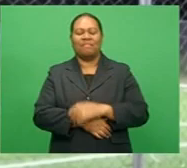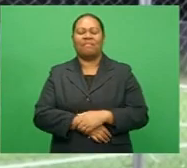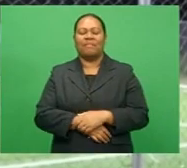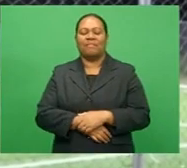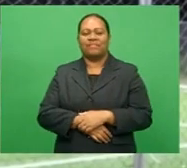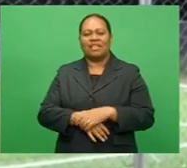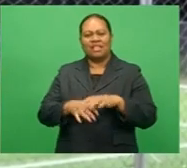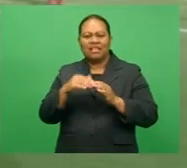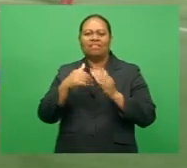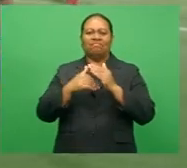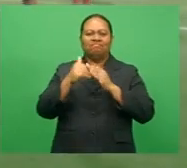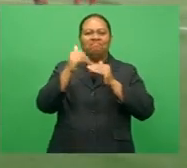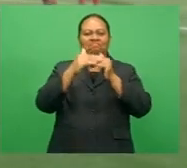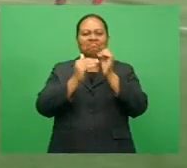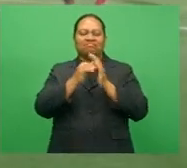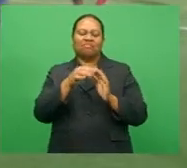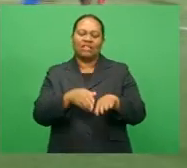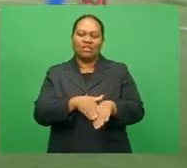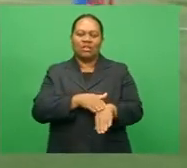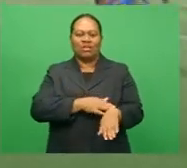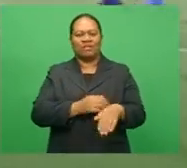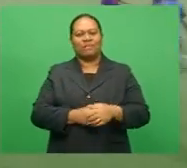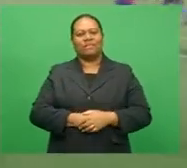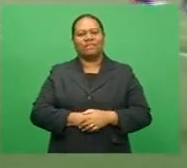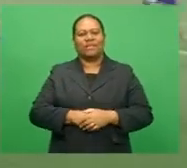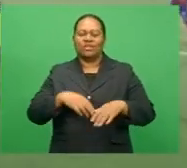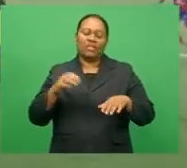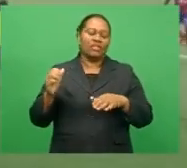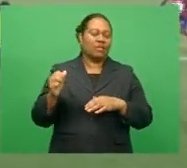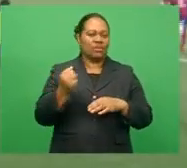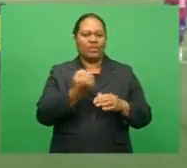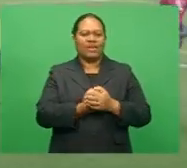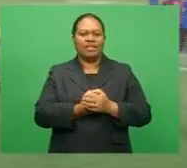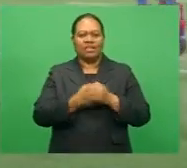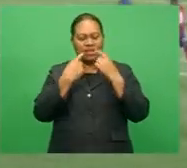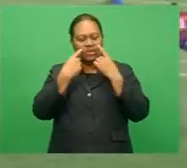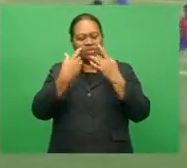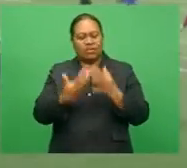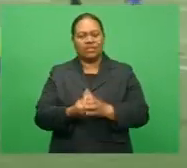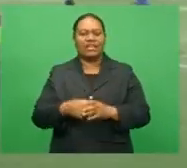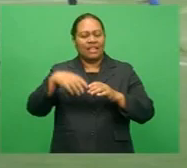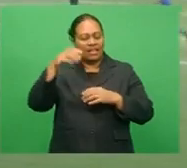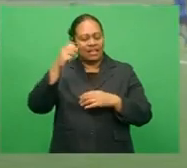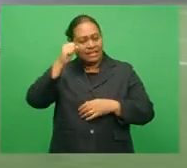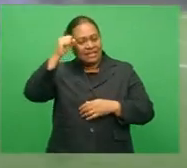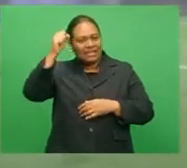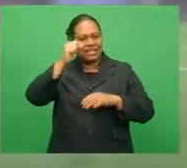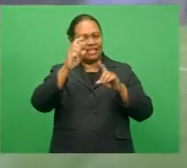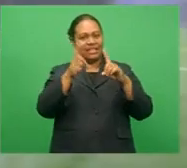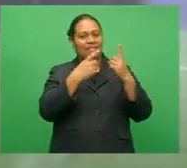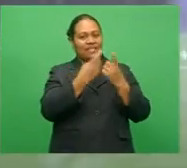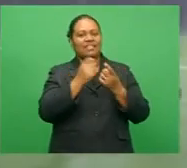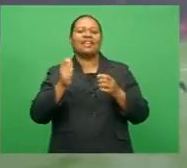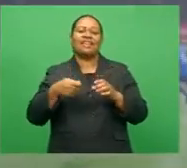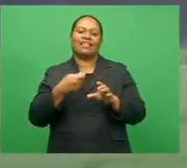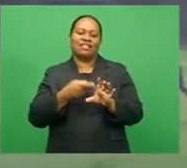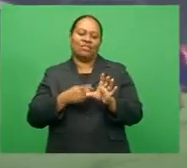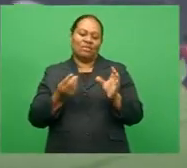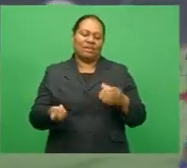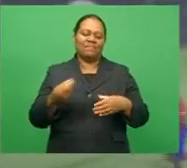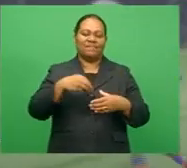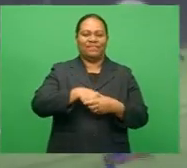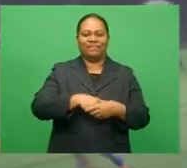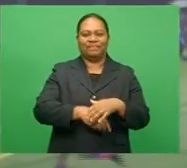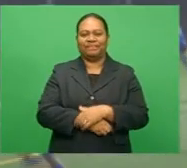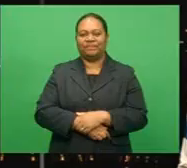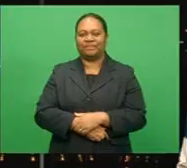that Nasinu team. The loss means Nasinu will be demoted to the senior division next year. Karolaini Tavi,